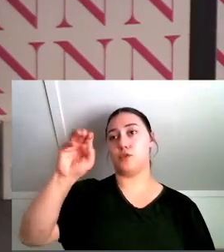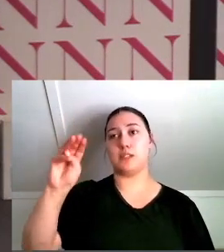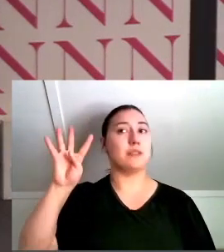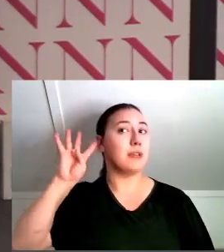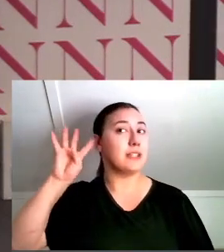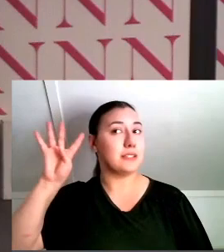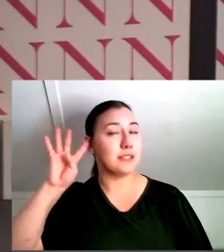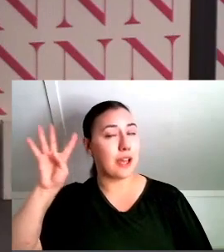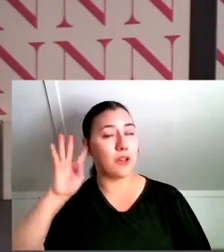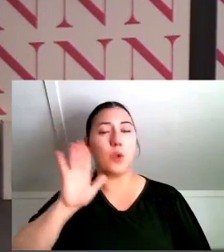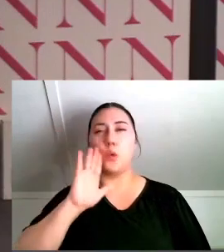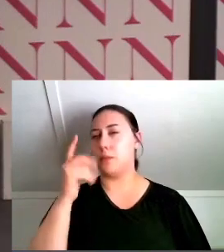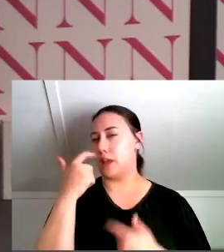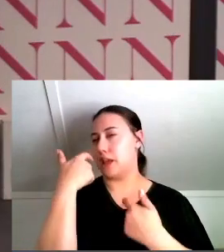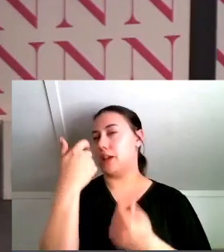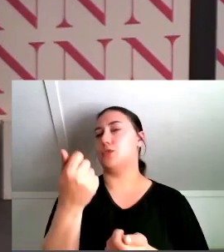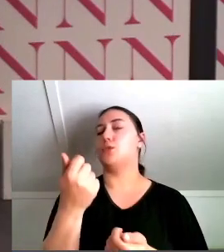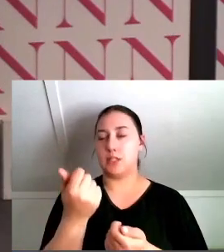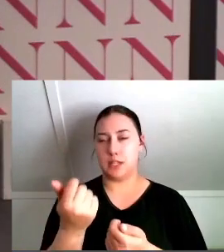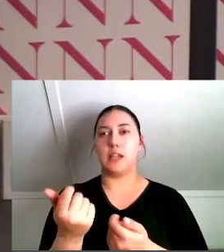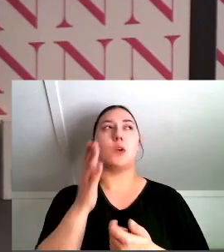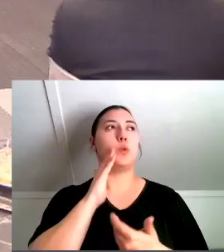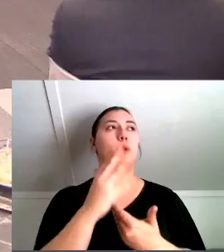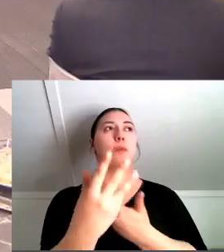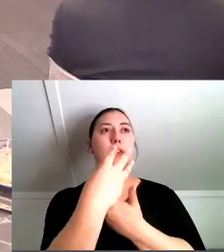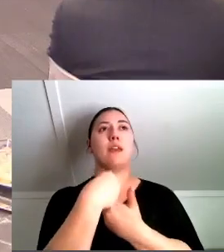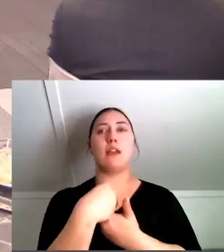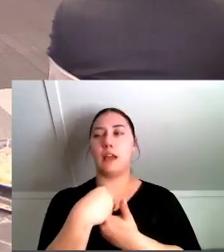of engaging with Detroit, I think, with that project.